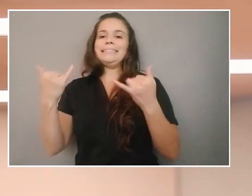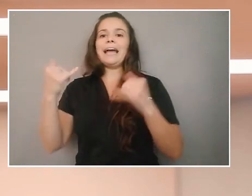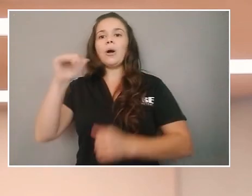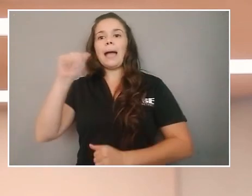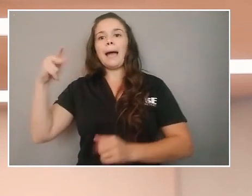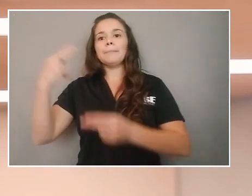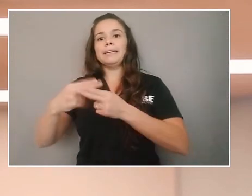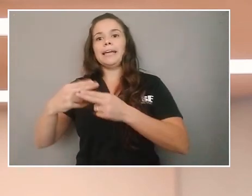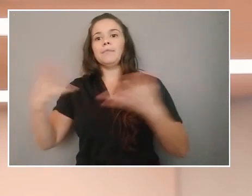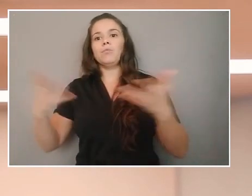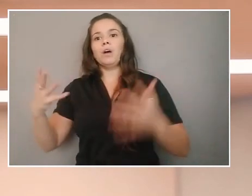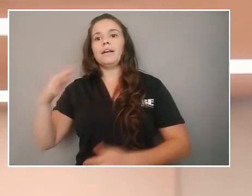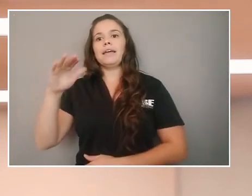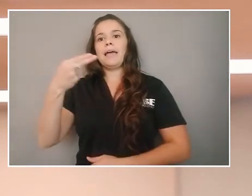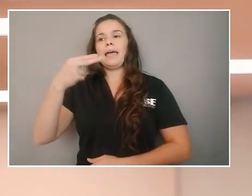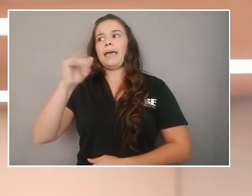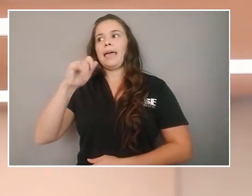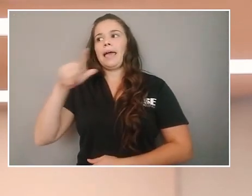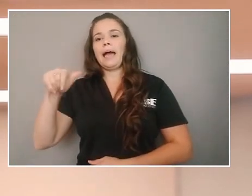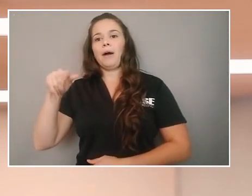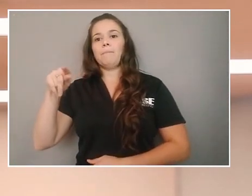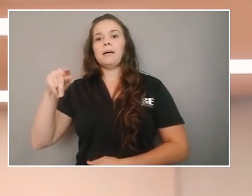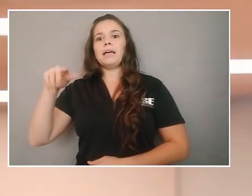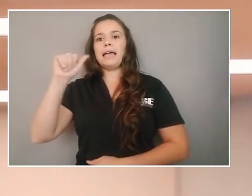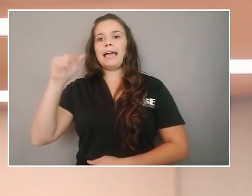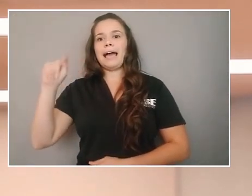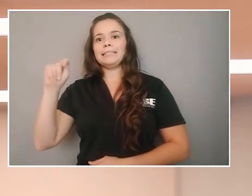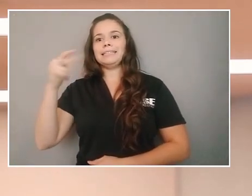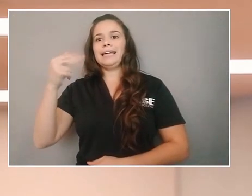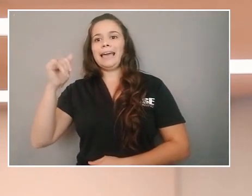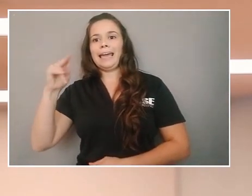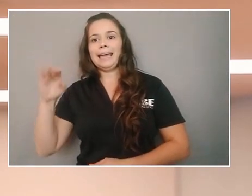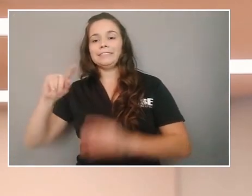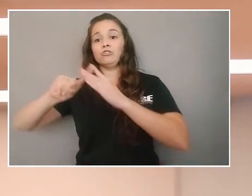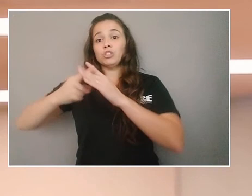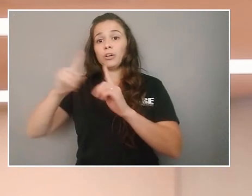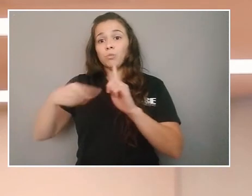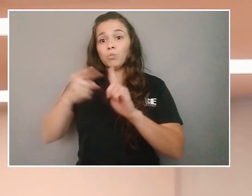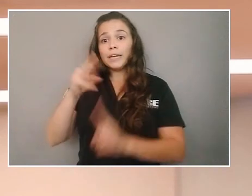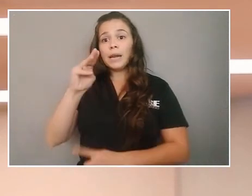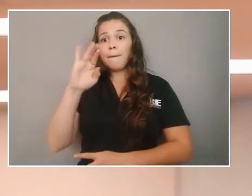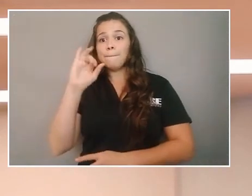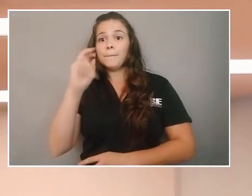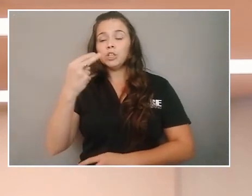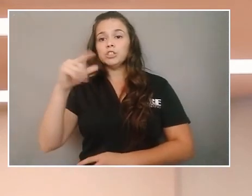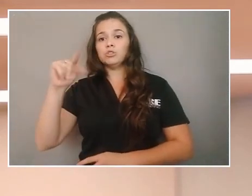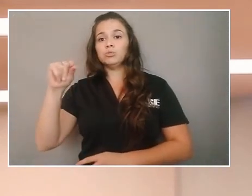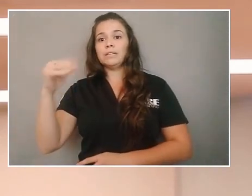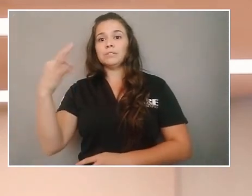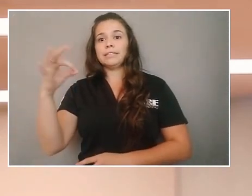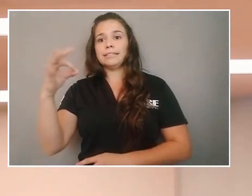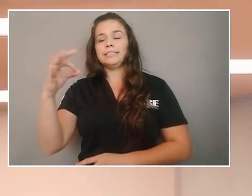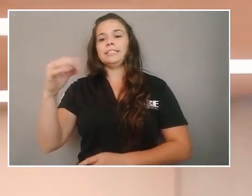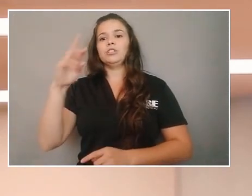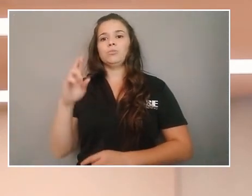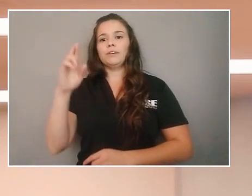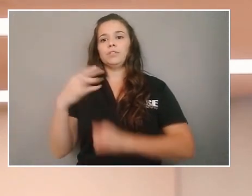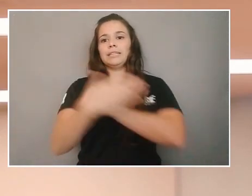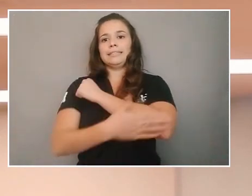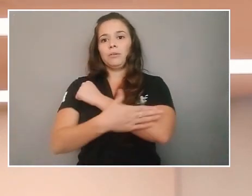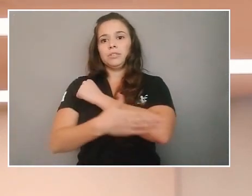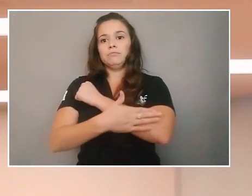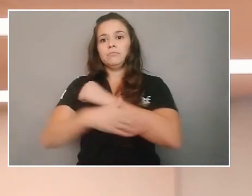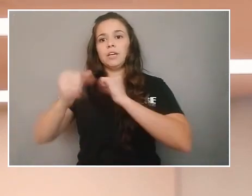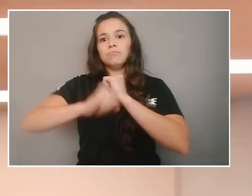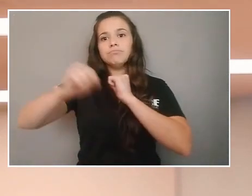county partnership, began in March of 2019 for Riverside County and was extended to a 5-year